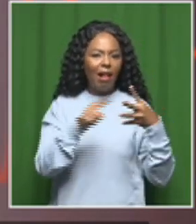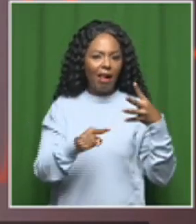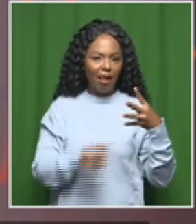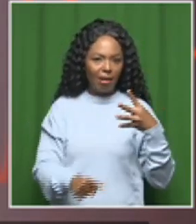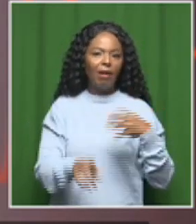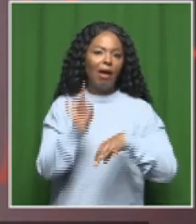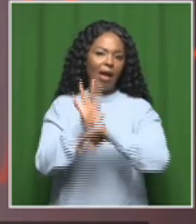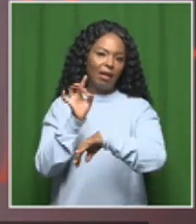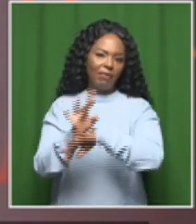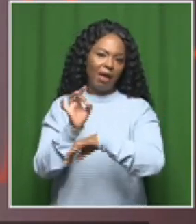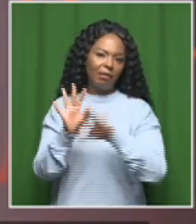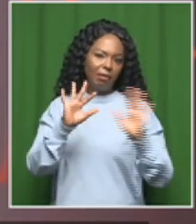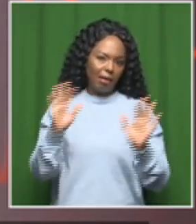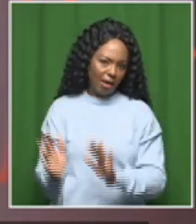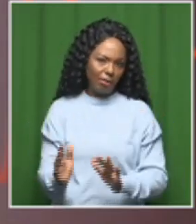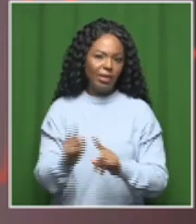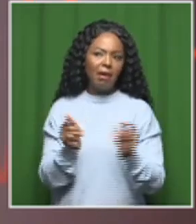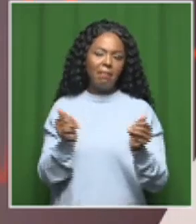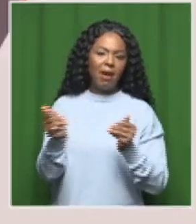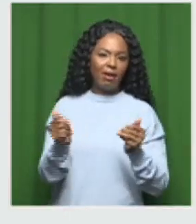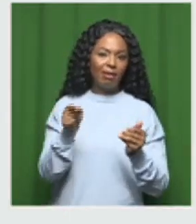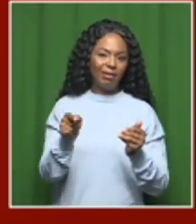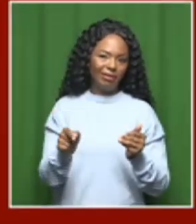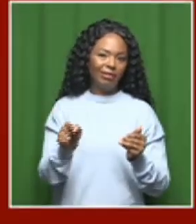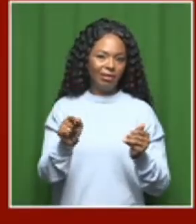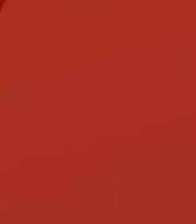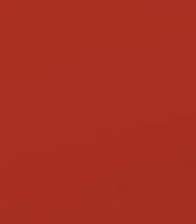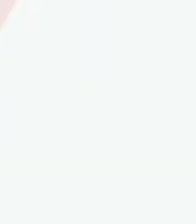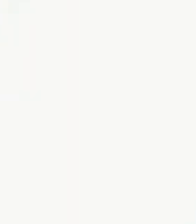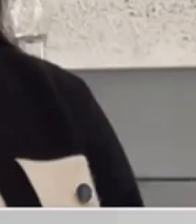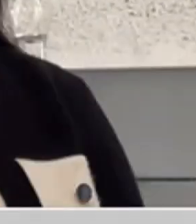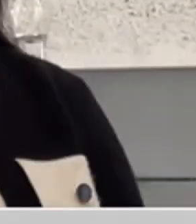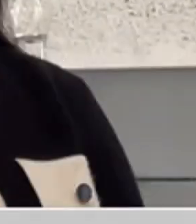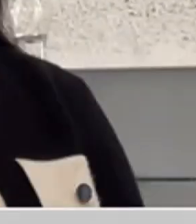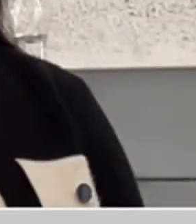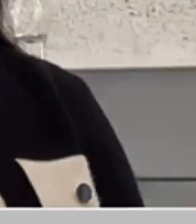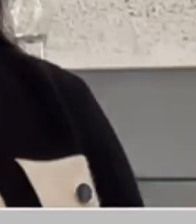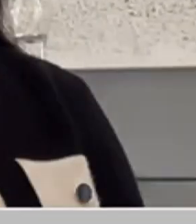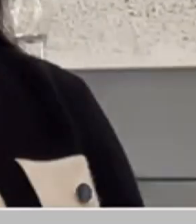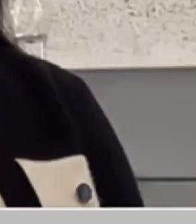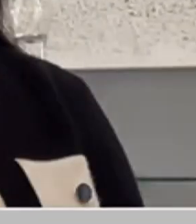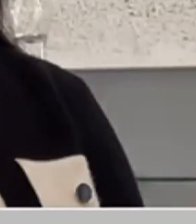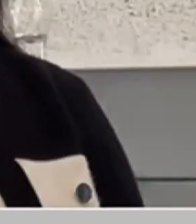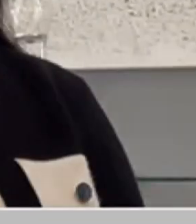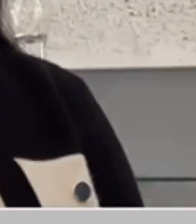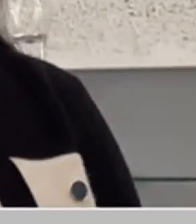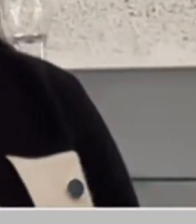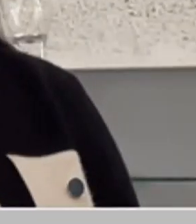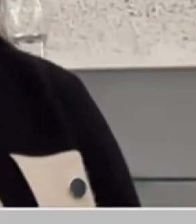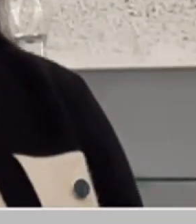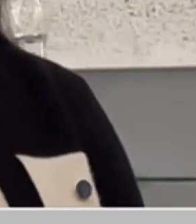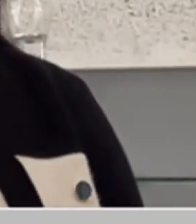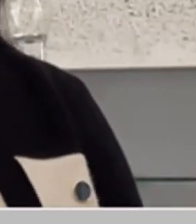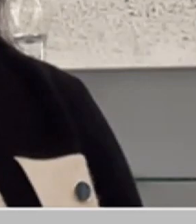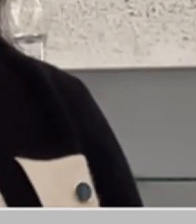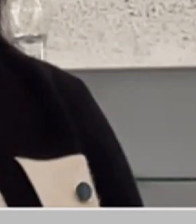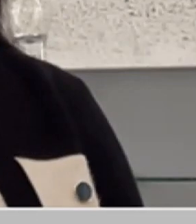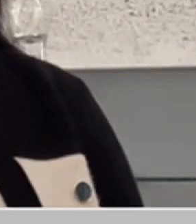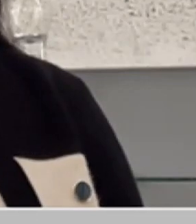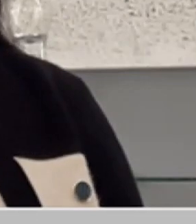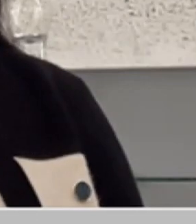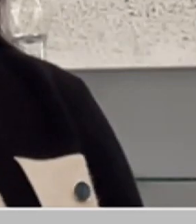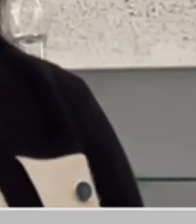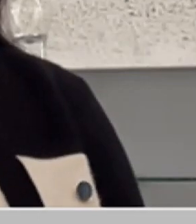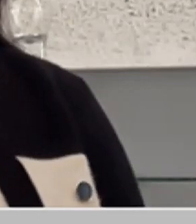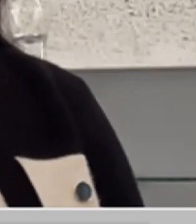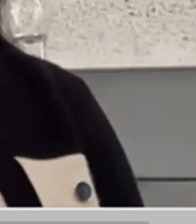joining us now to help us unpack what this is all about, we are joined virtually by Dietician Sanele Dlamini. Sanele, great to